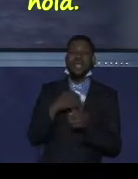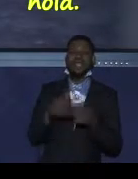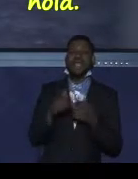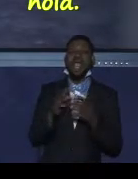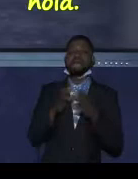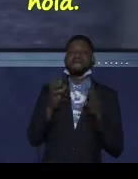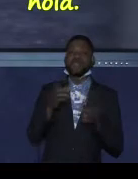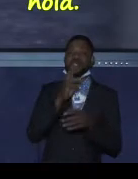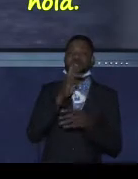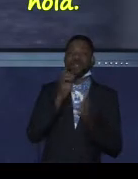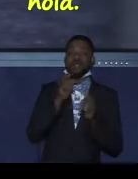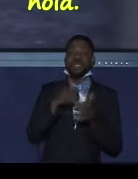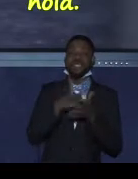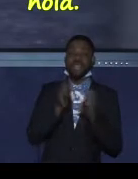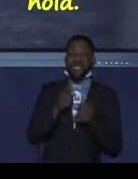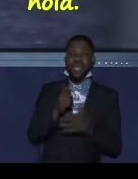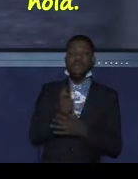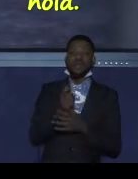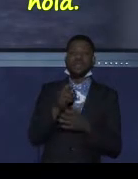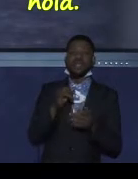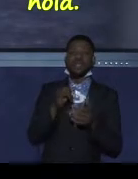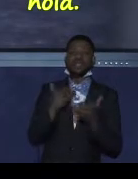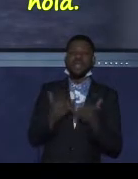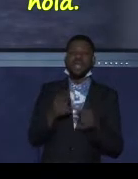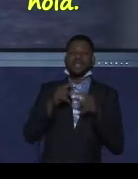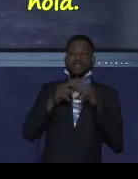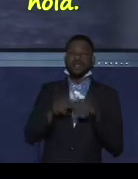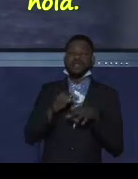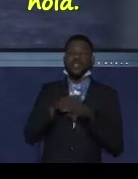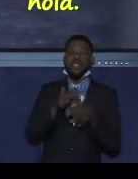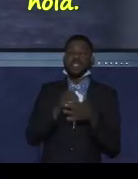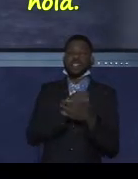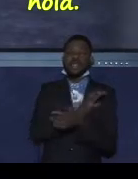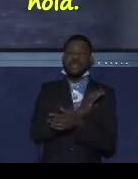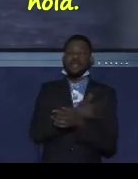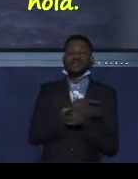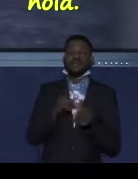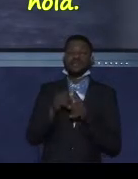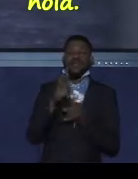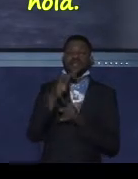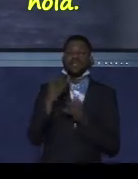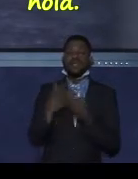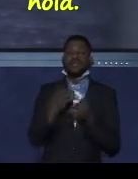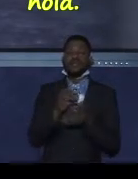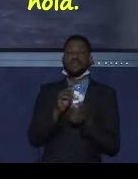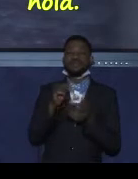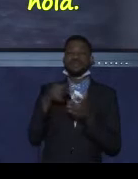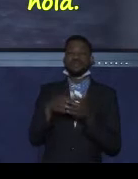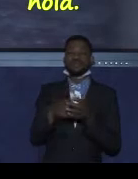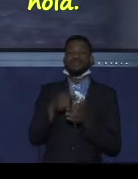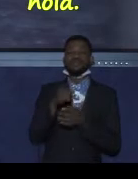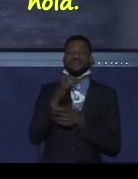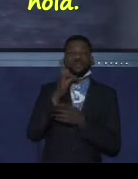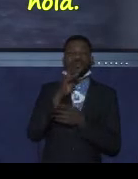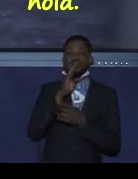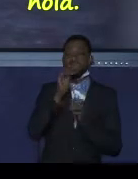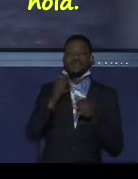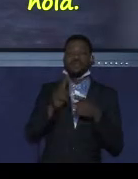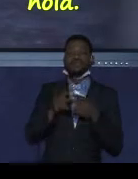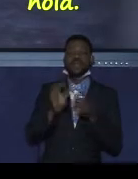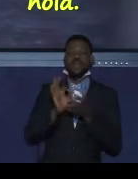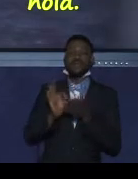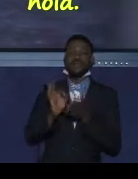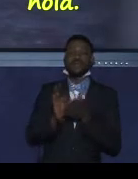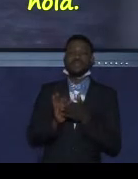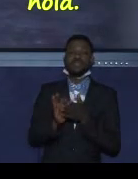capacity. And so how much liquid it can hold now depends on its capacity. And so by the end of this lesson, you should be able to calculate the capacity. But